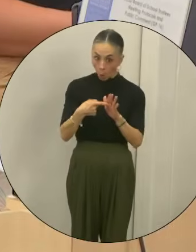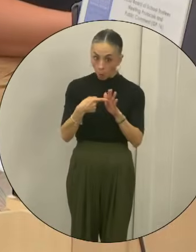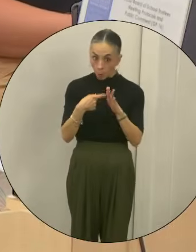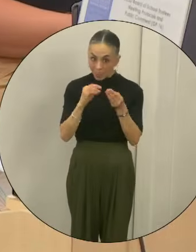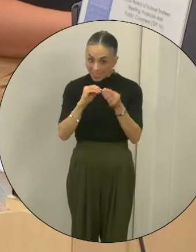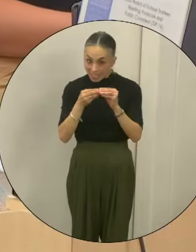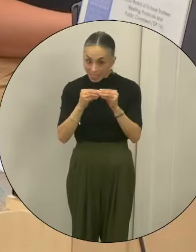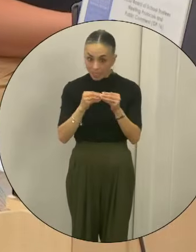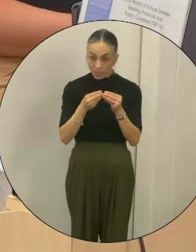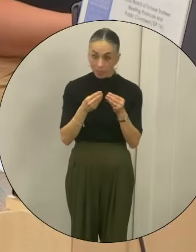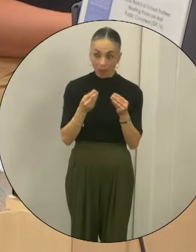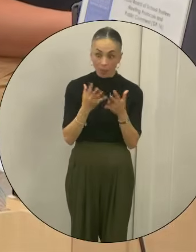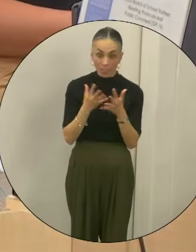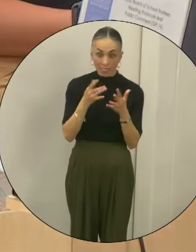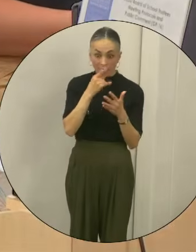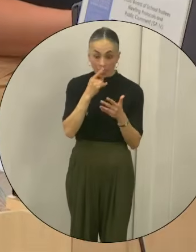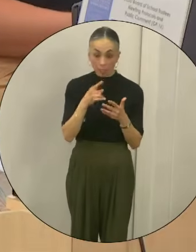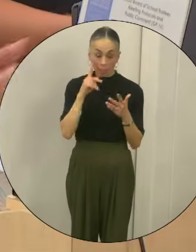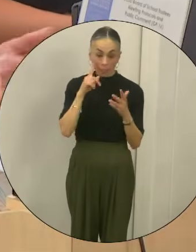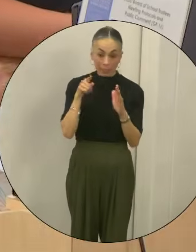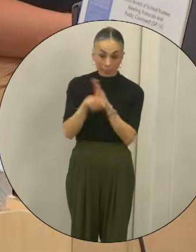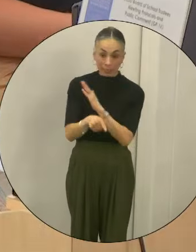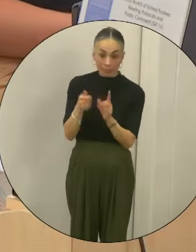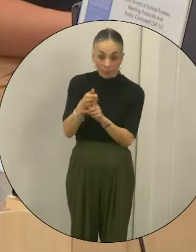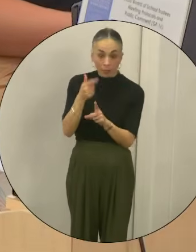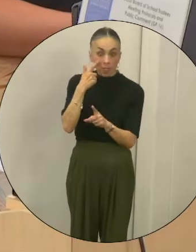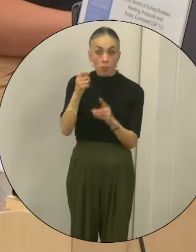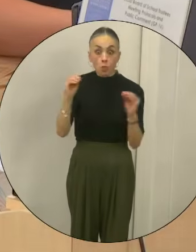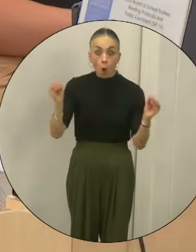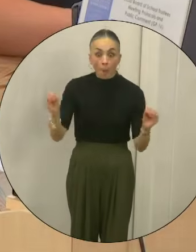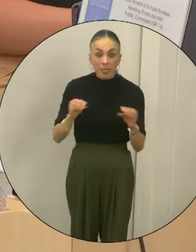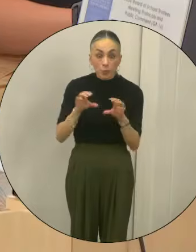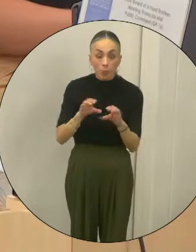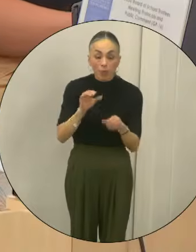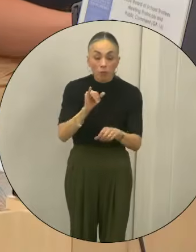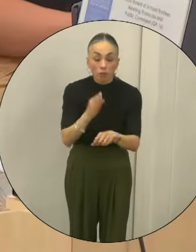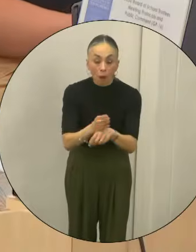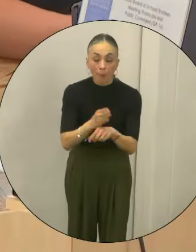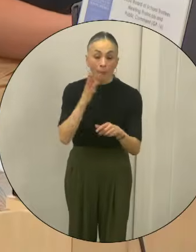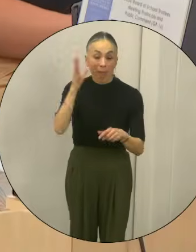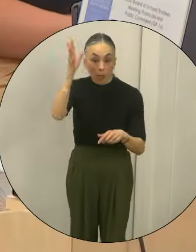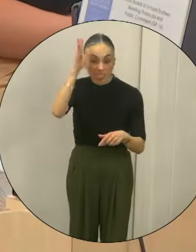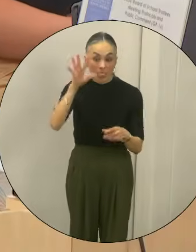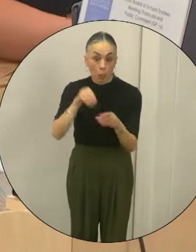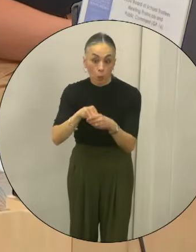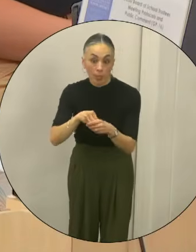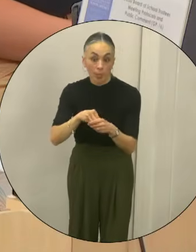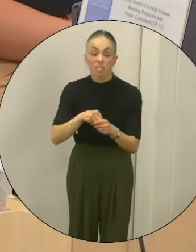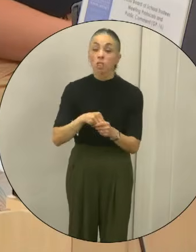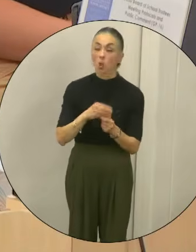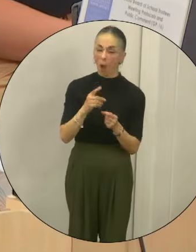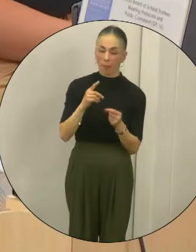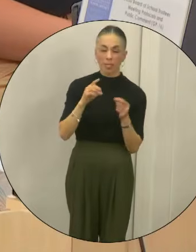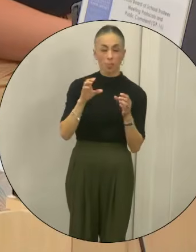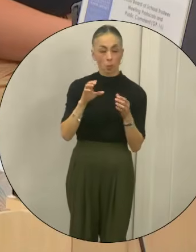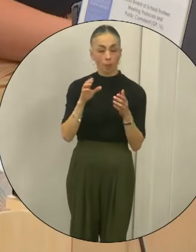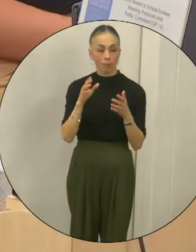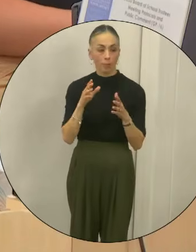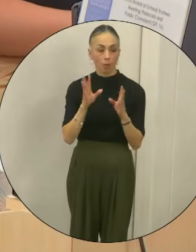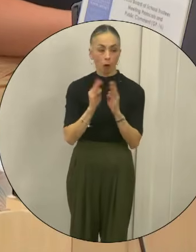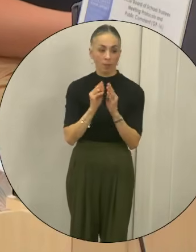how much the kids are committing suicide? Because nobody's doing their job, the parents included. So I'm going to do a big